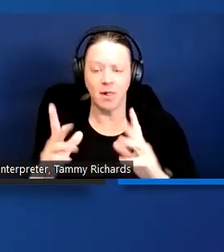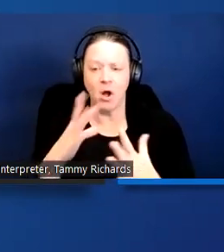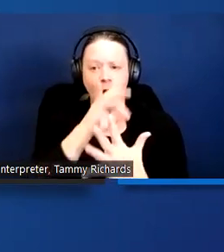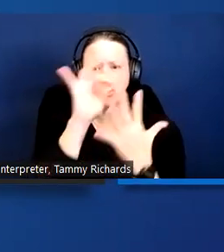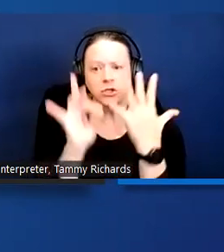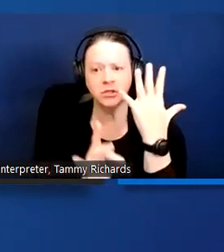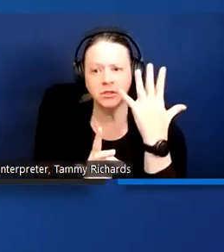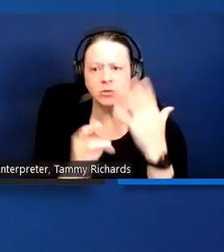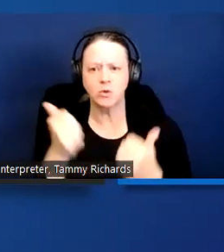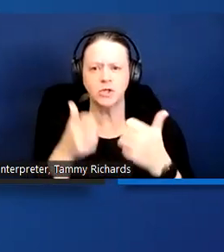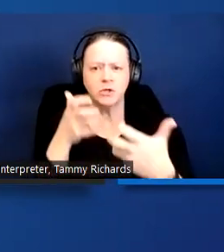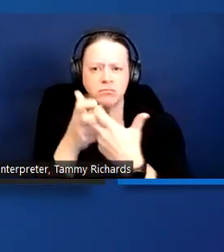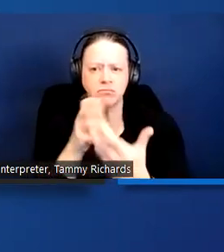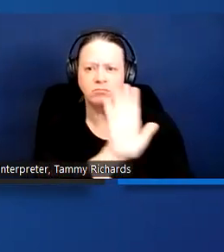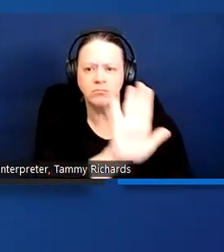ability to